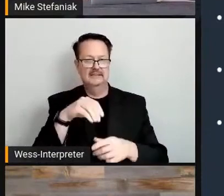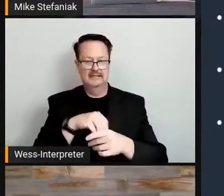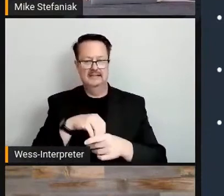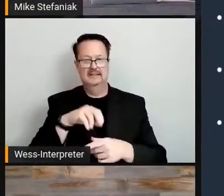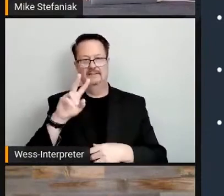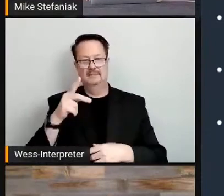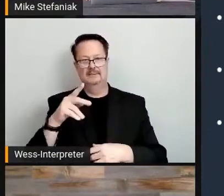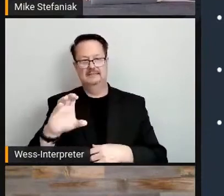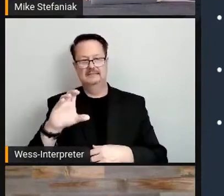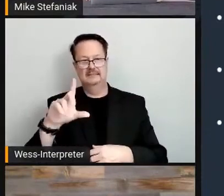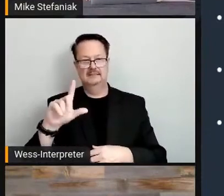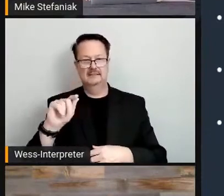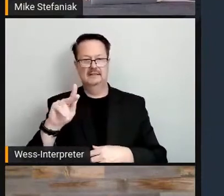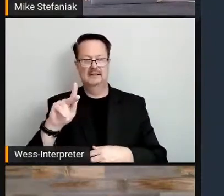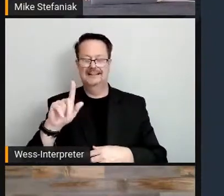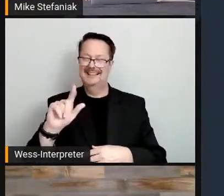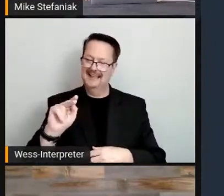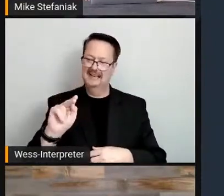land.